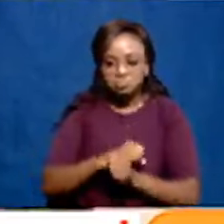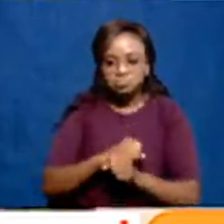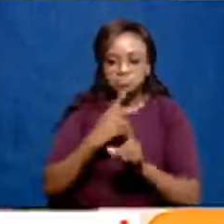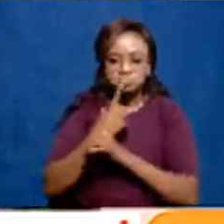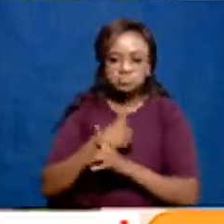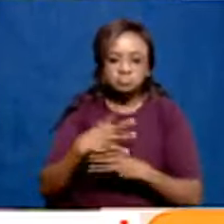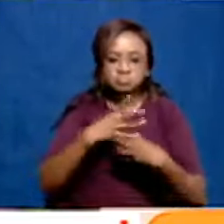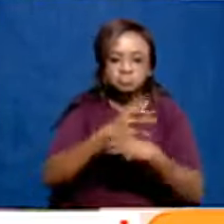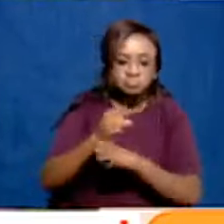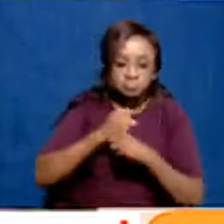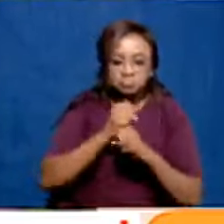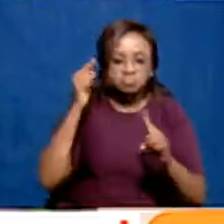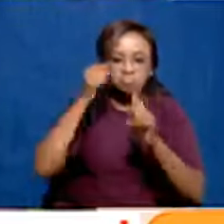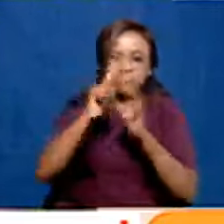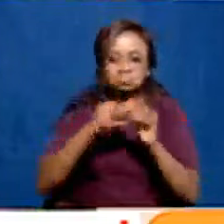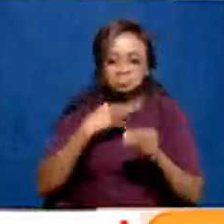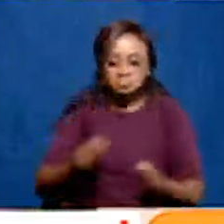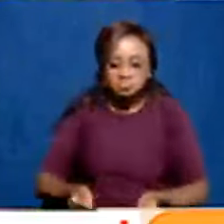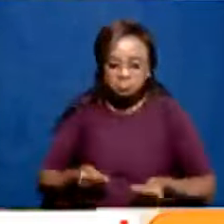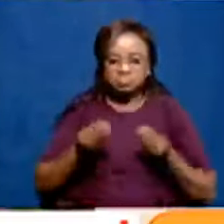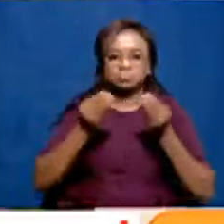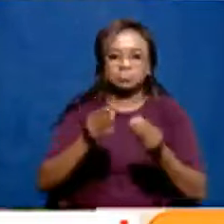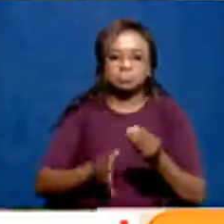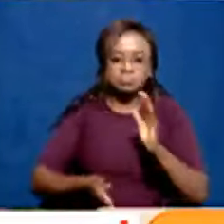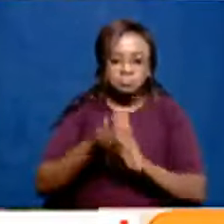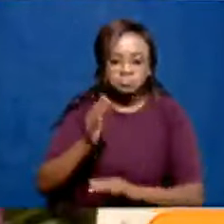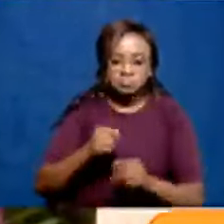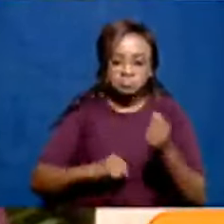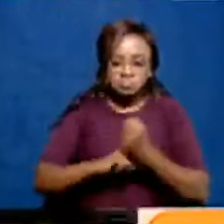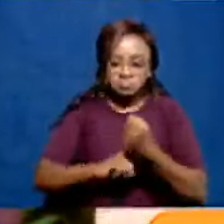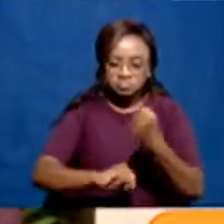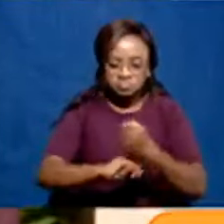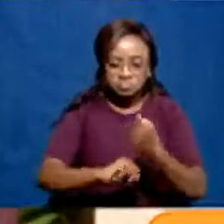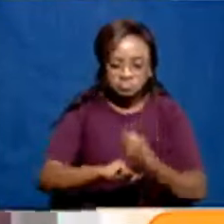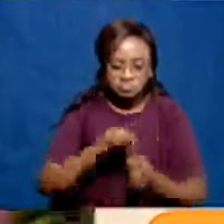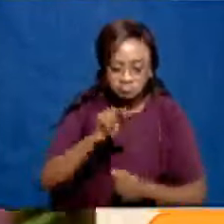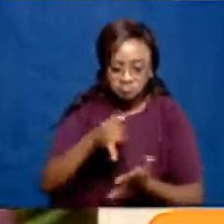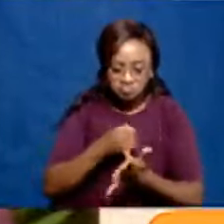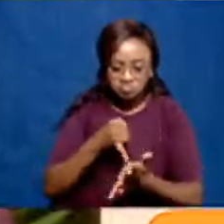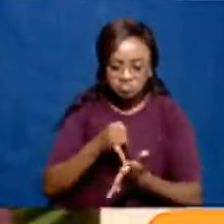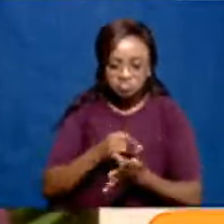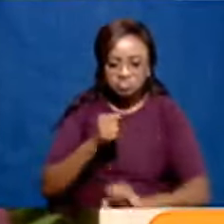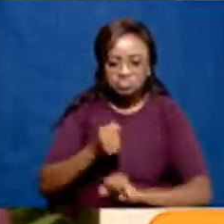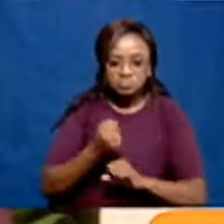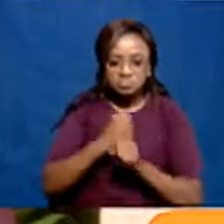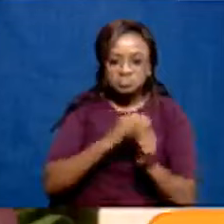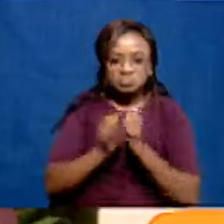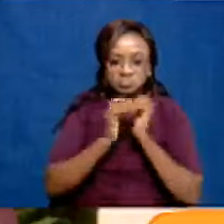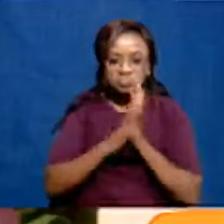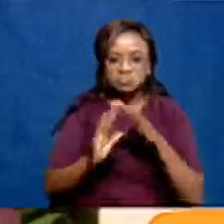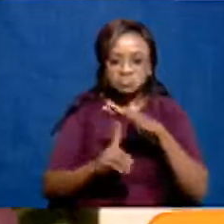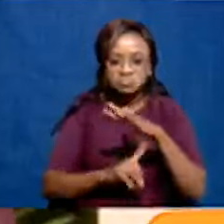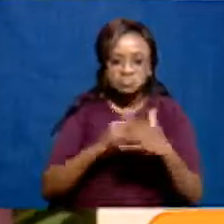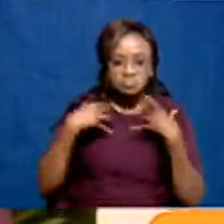stakeholders to provide immediate support. And that has included support working jointly with the Ministry of